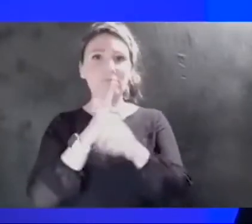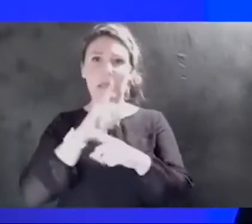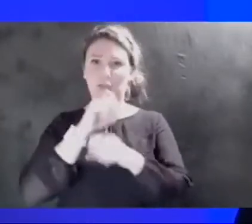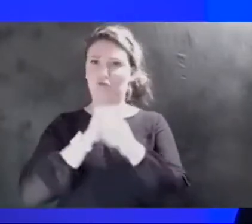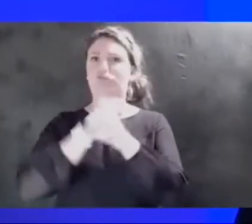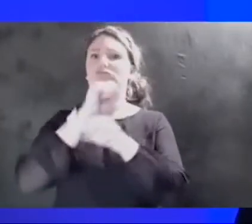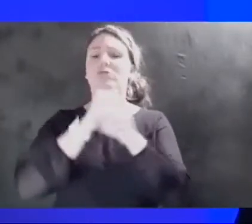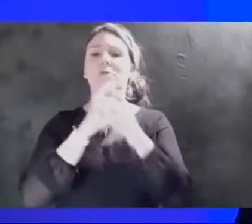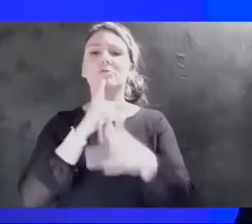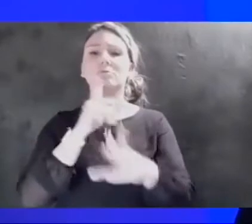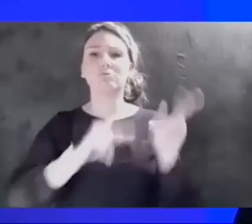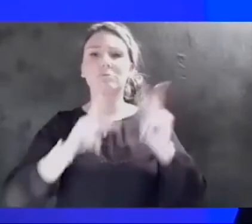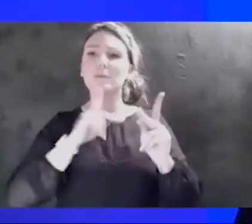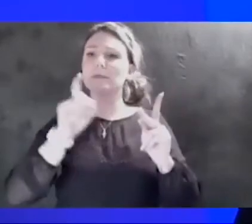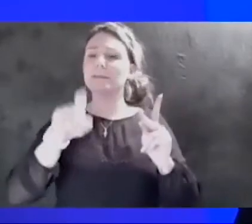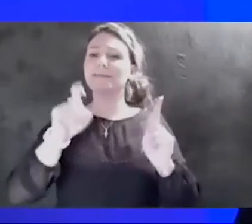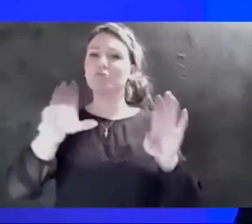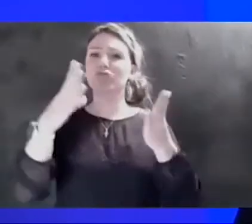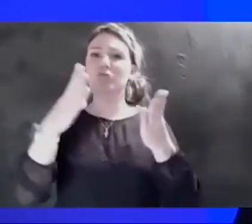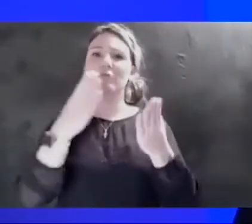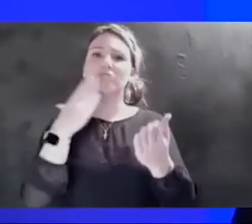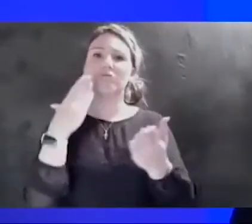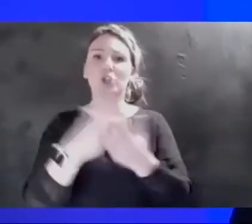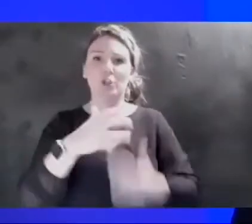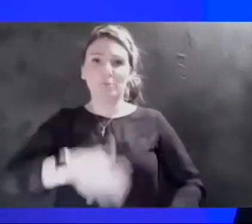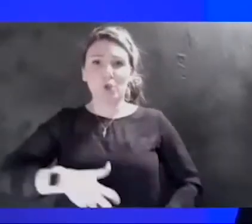good maternity care and delivery services,